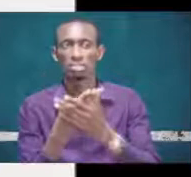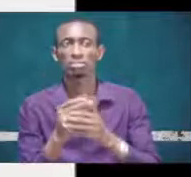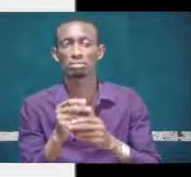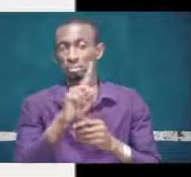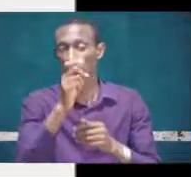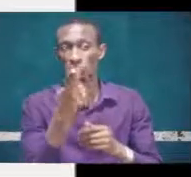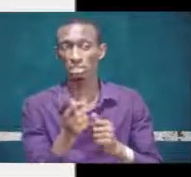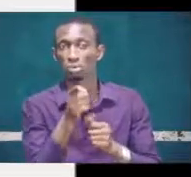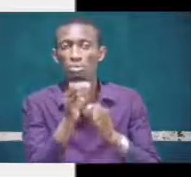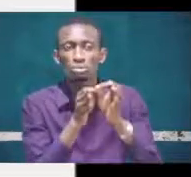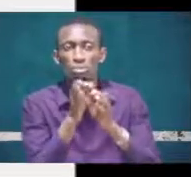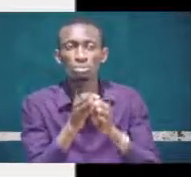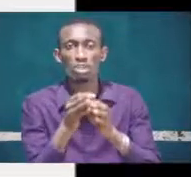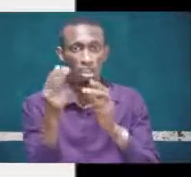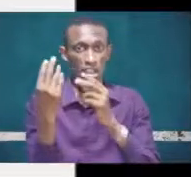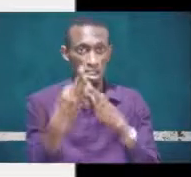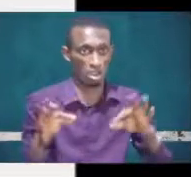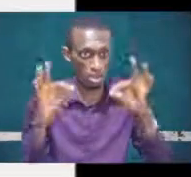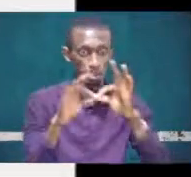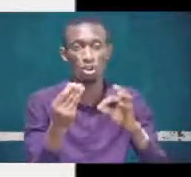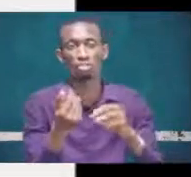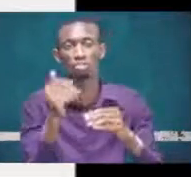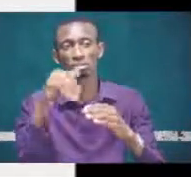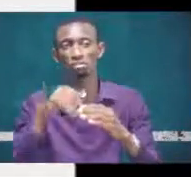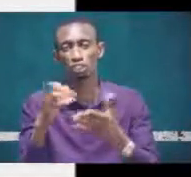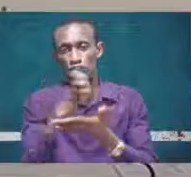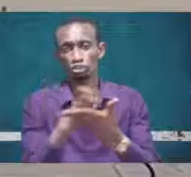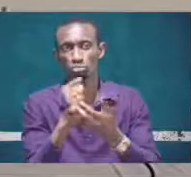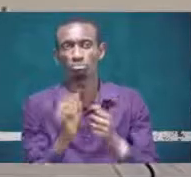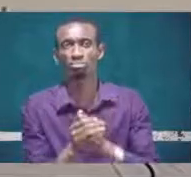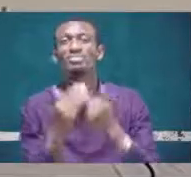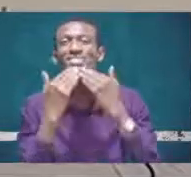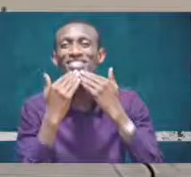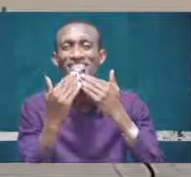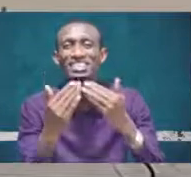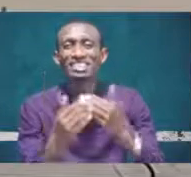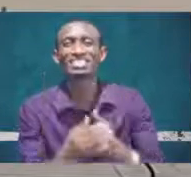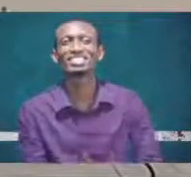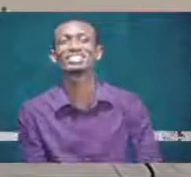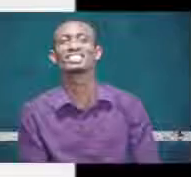explain the functions of money in an economy. Thank you.